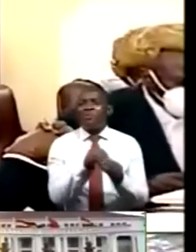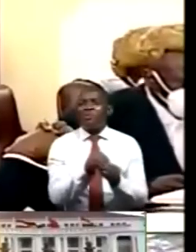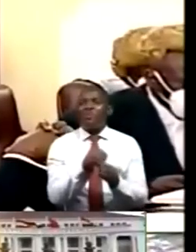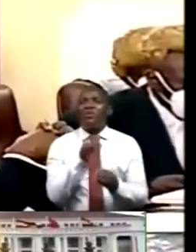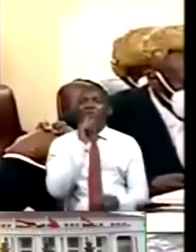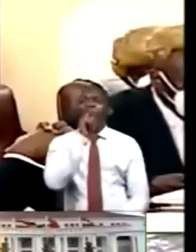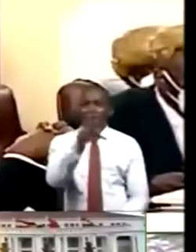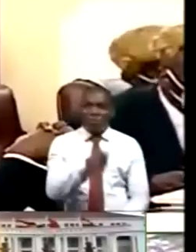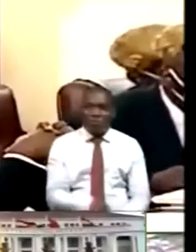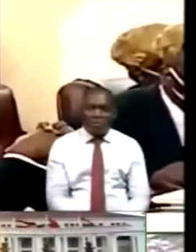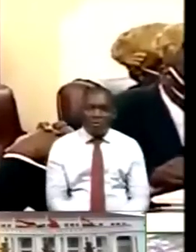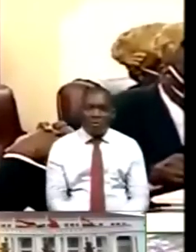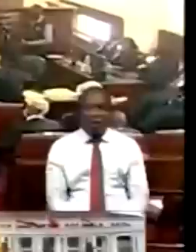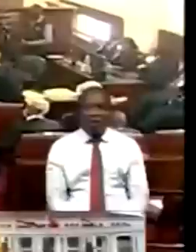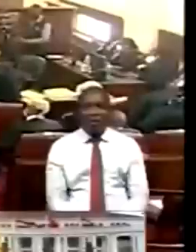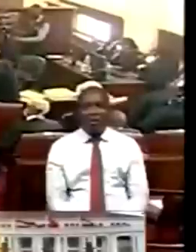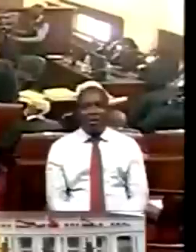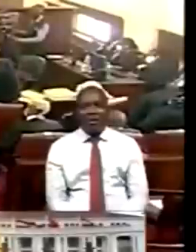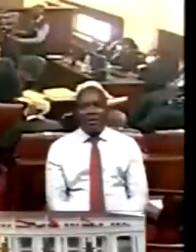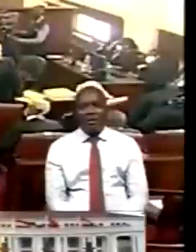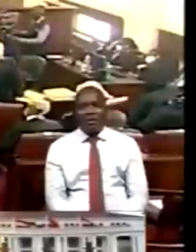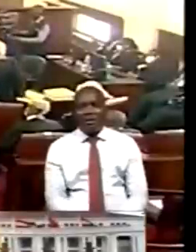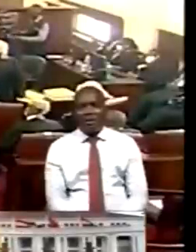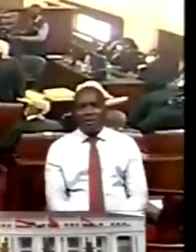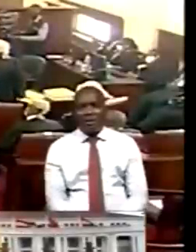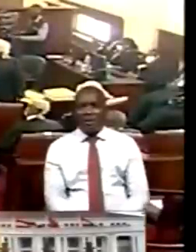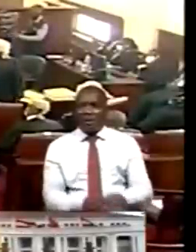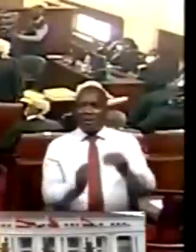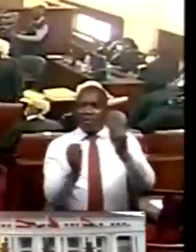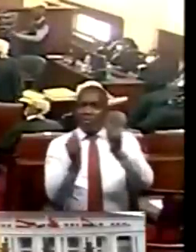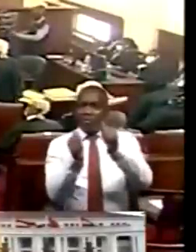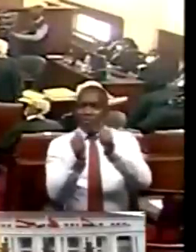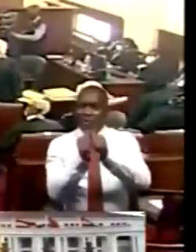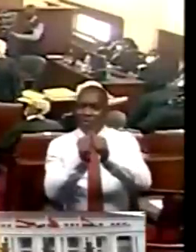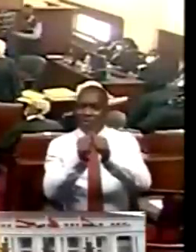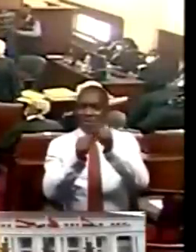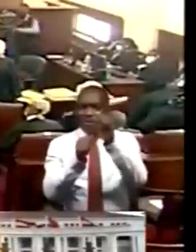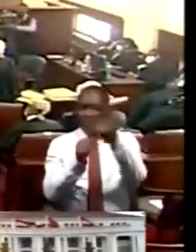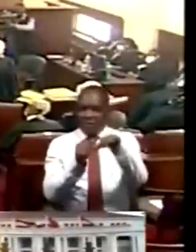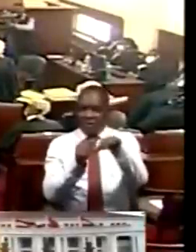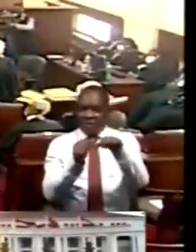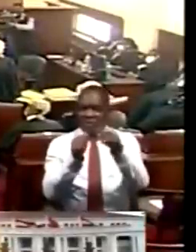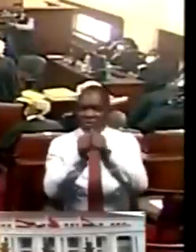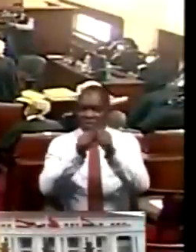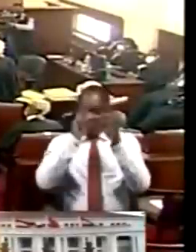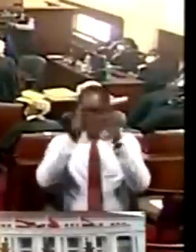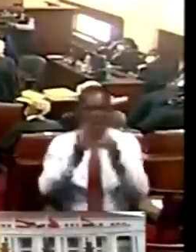I'm putting that to you. My Lord, with the greatest respect, the witness has not been